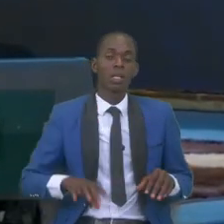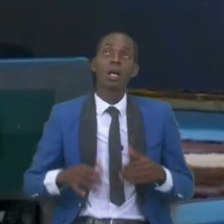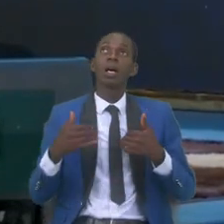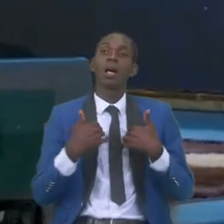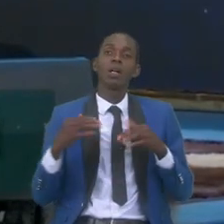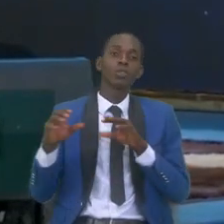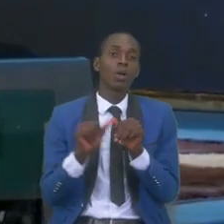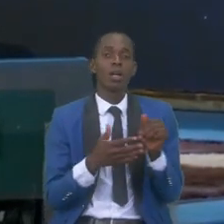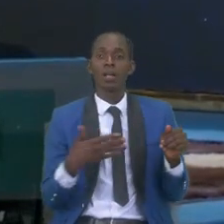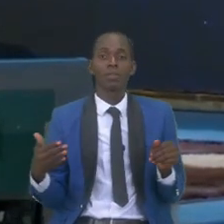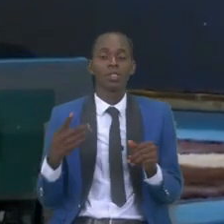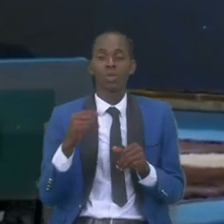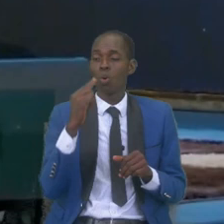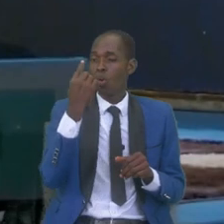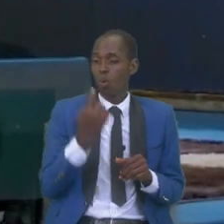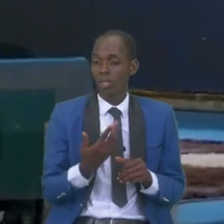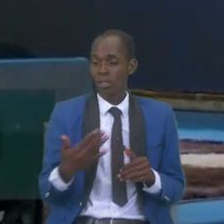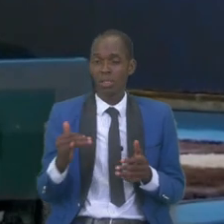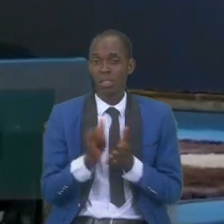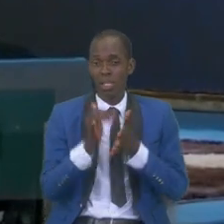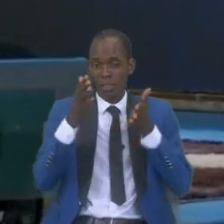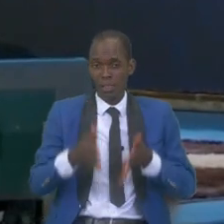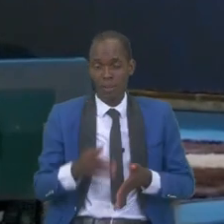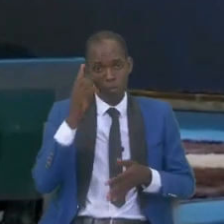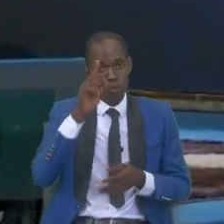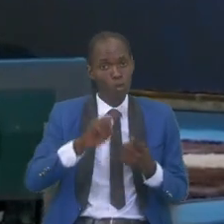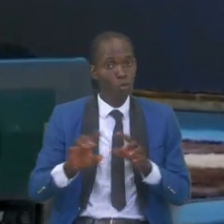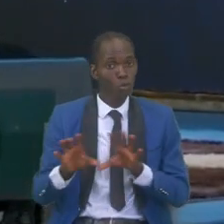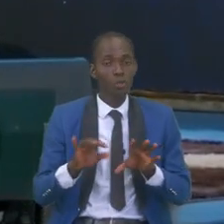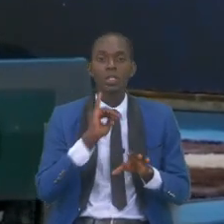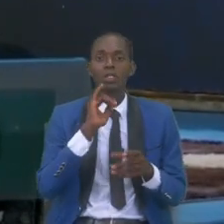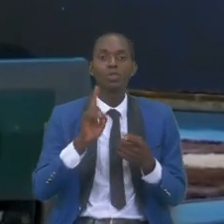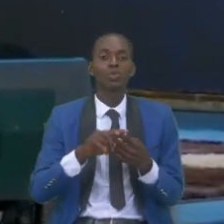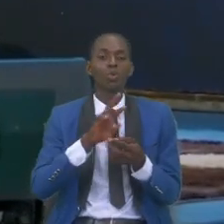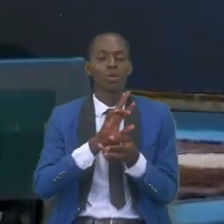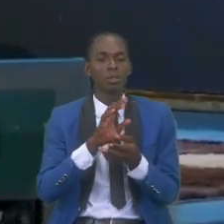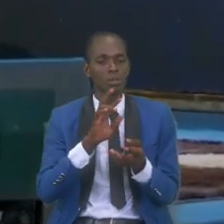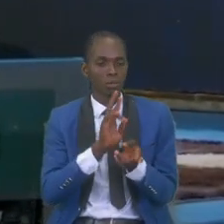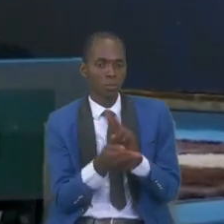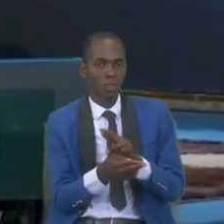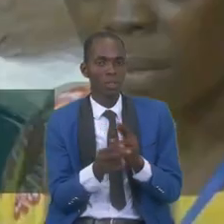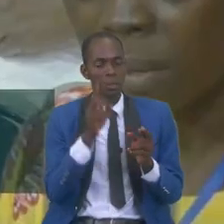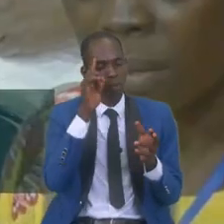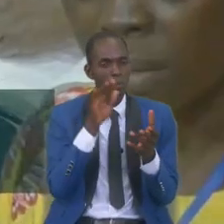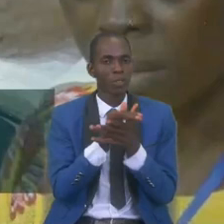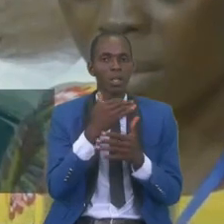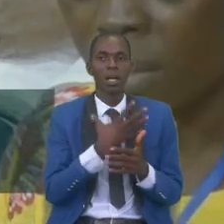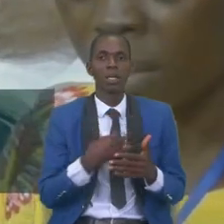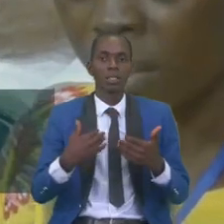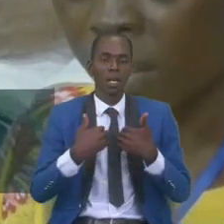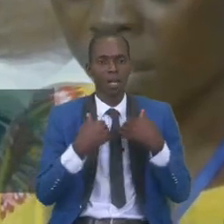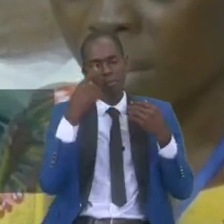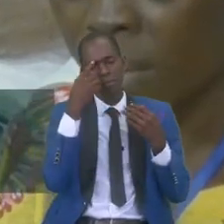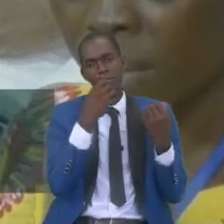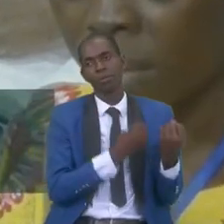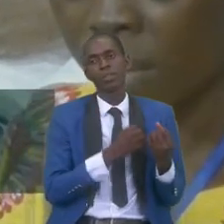only thing that remains for you to do is believe, have faith, that's not complete gospel. Here is the gospel